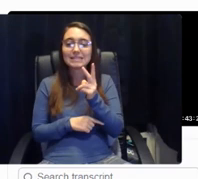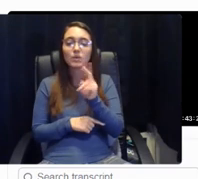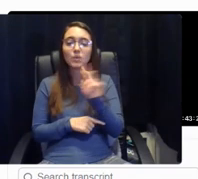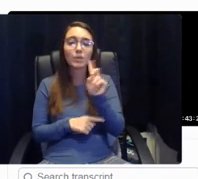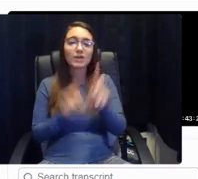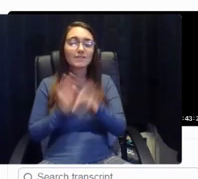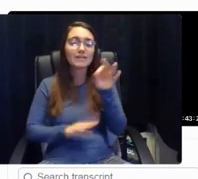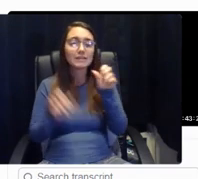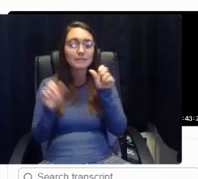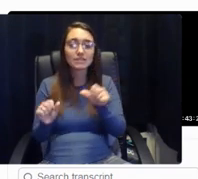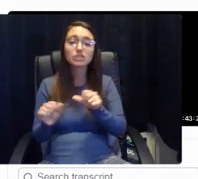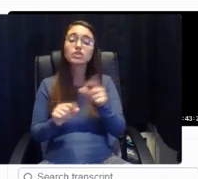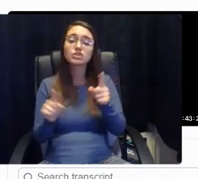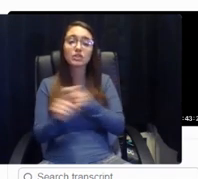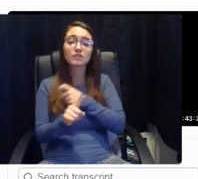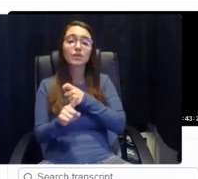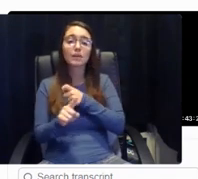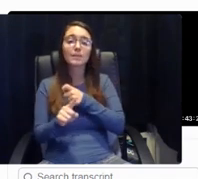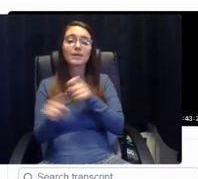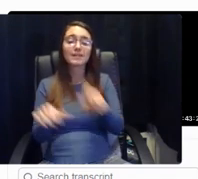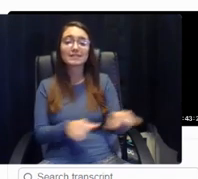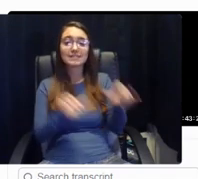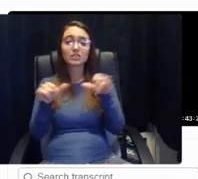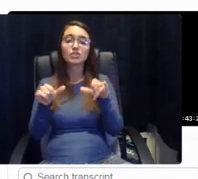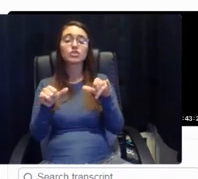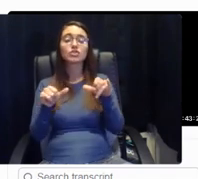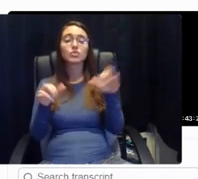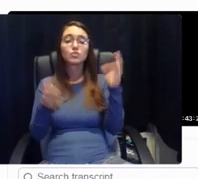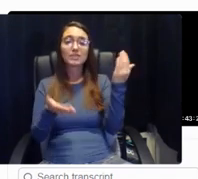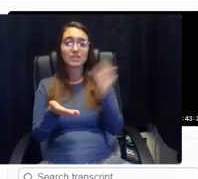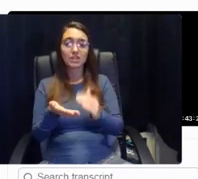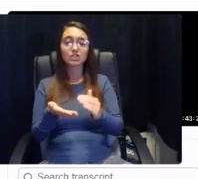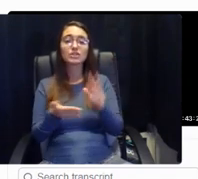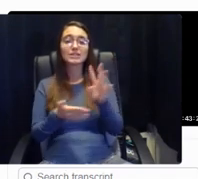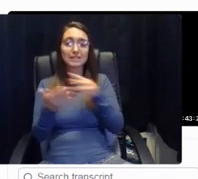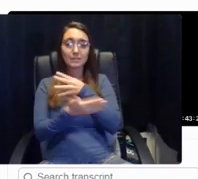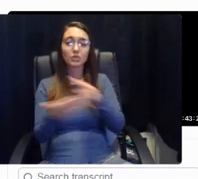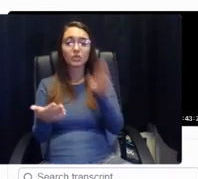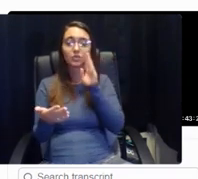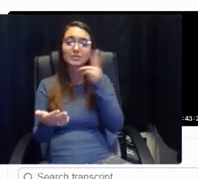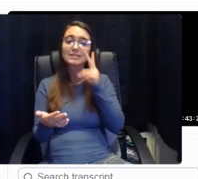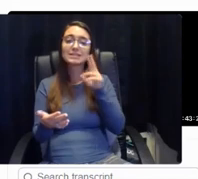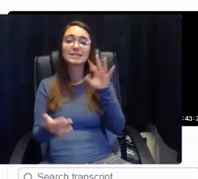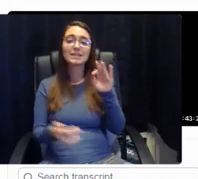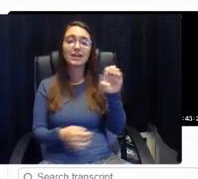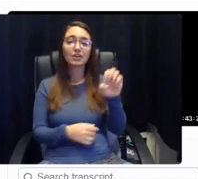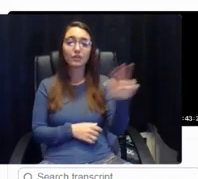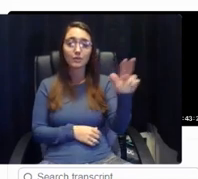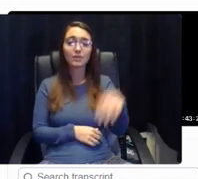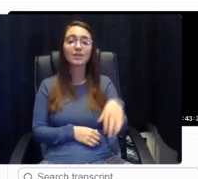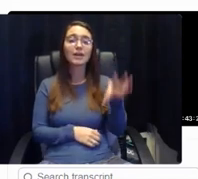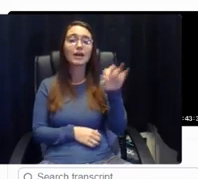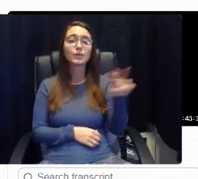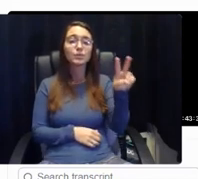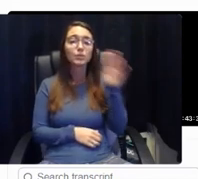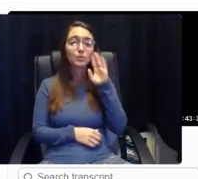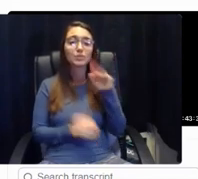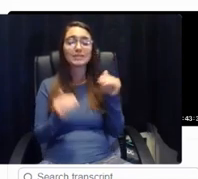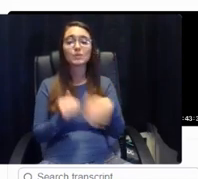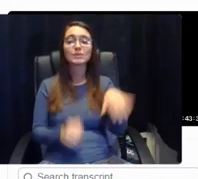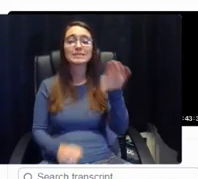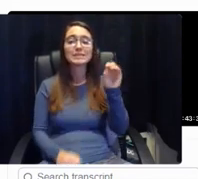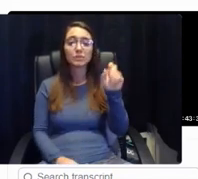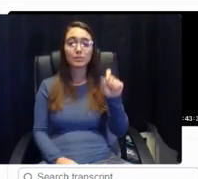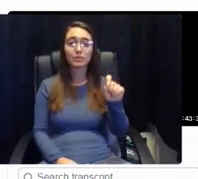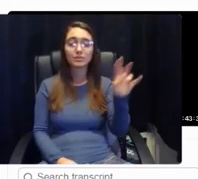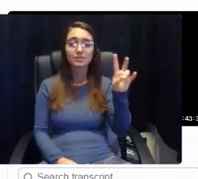standard redox potential. You can find out iron 3, iron 2 is 0.767. And